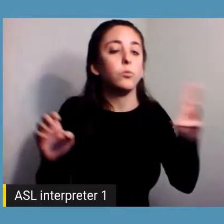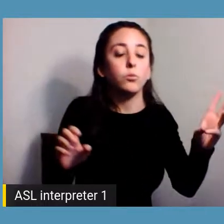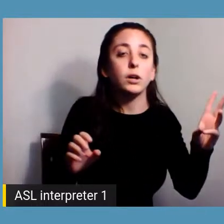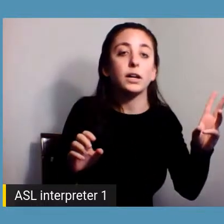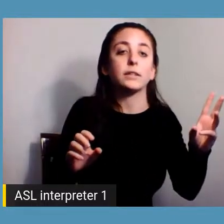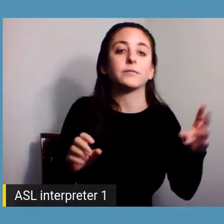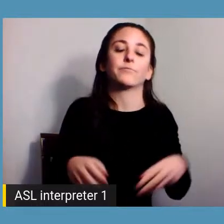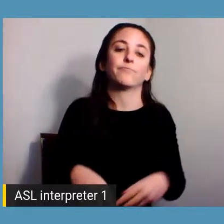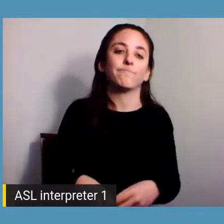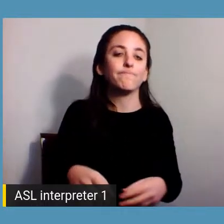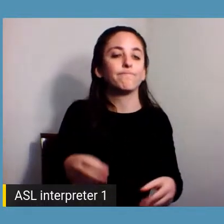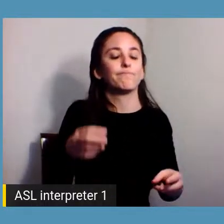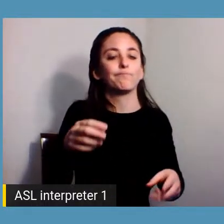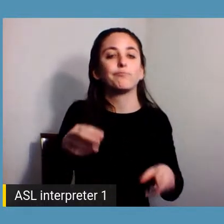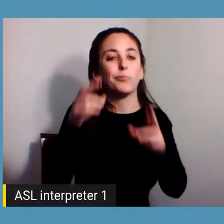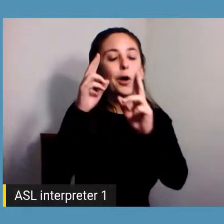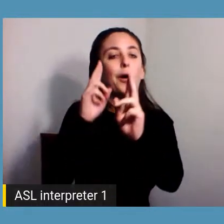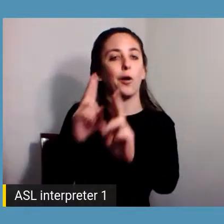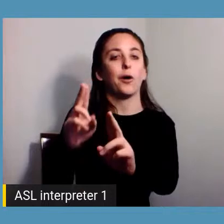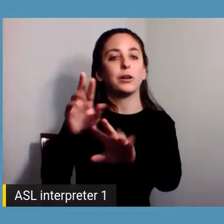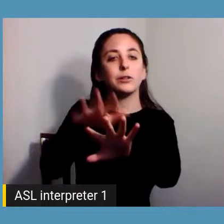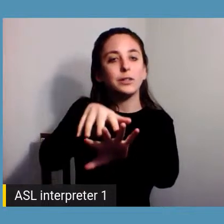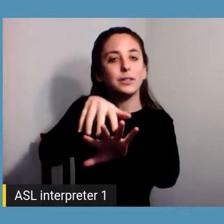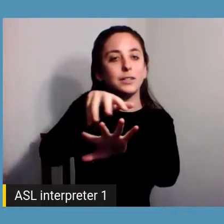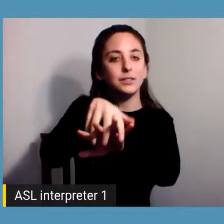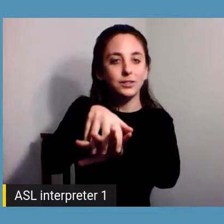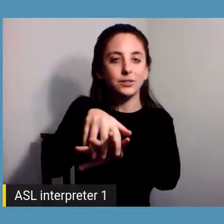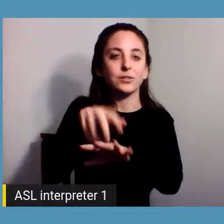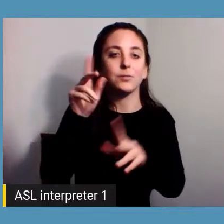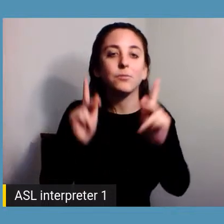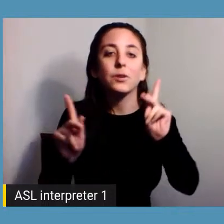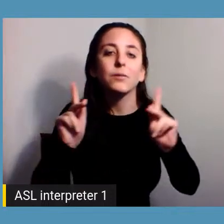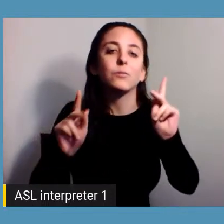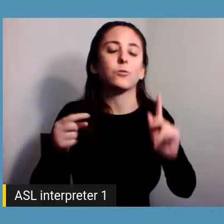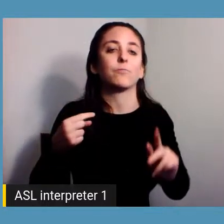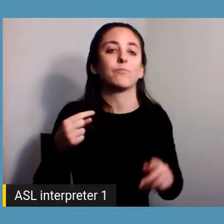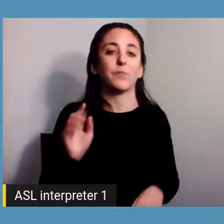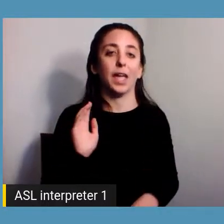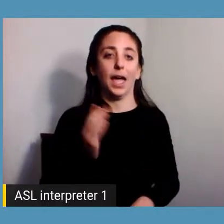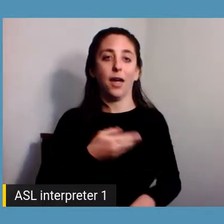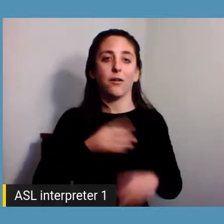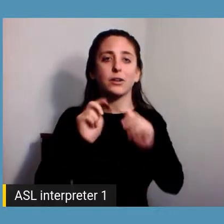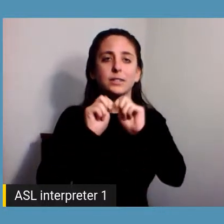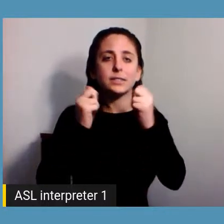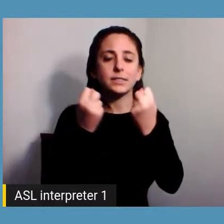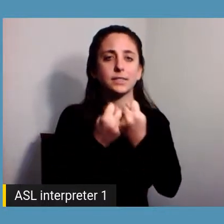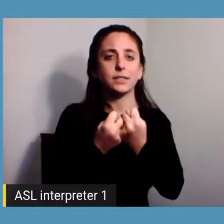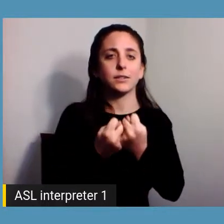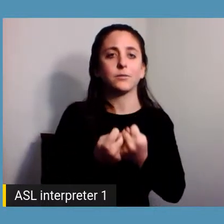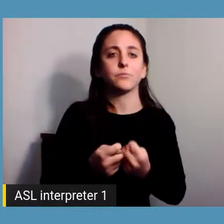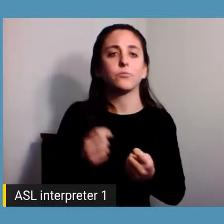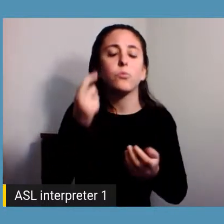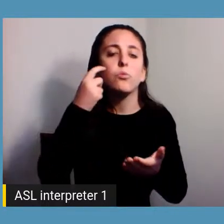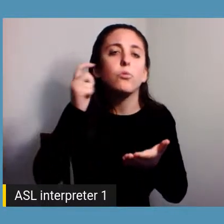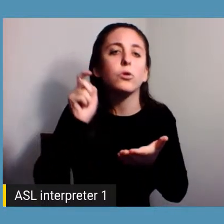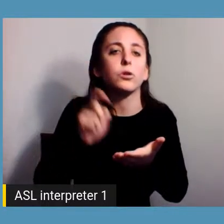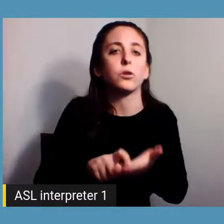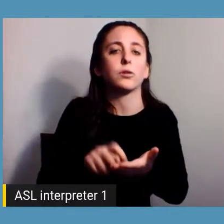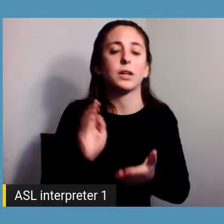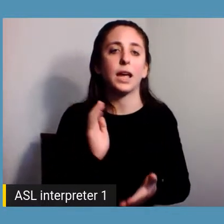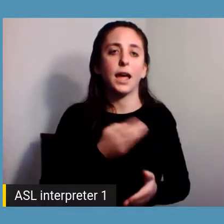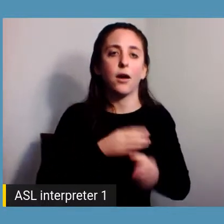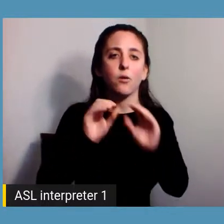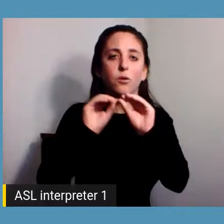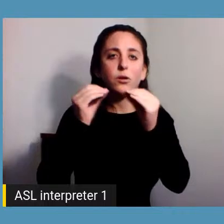as future generations. We, the Digital Empowerment Project team, recognize that our organizations and those of our members were